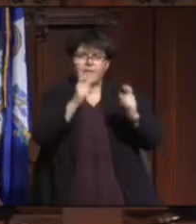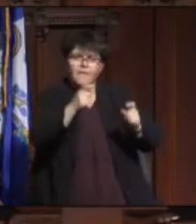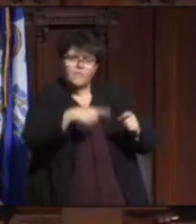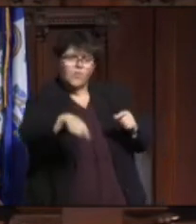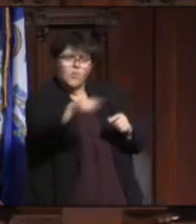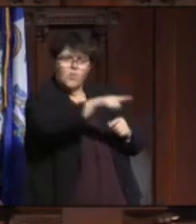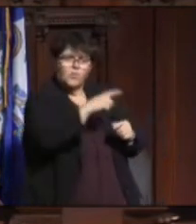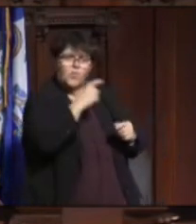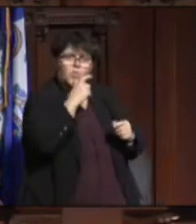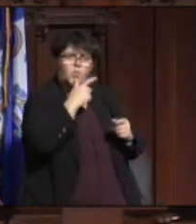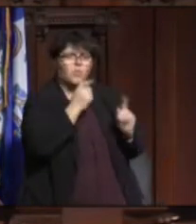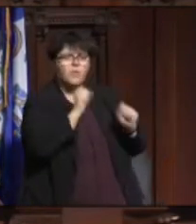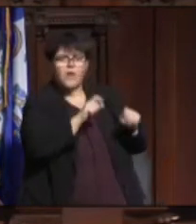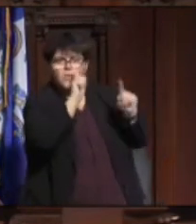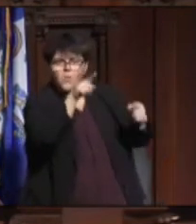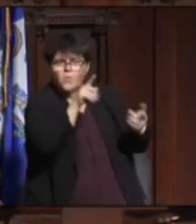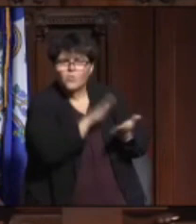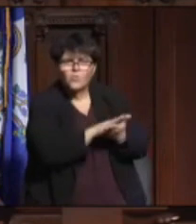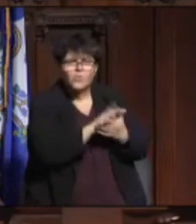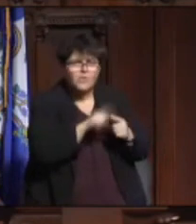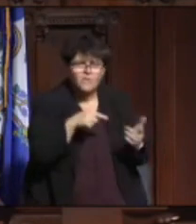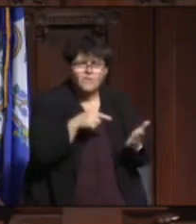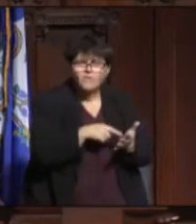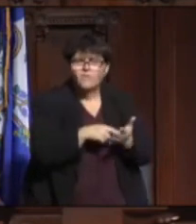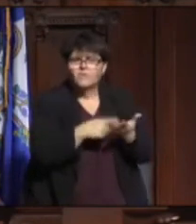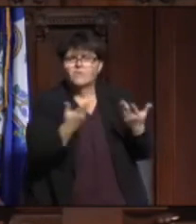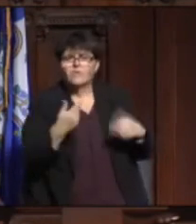help address income disparities.